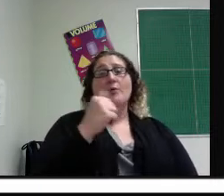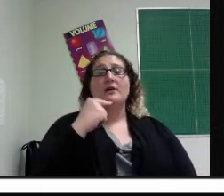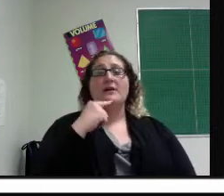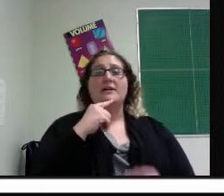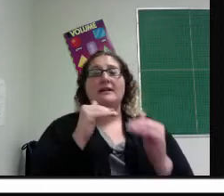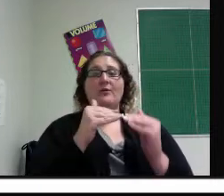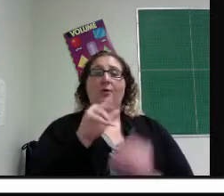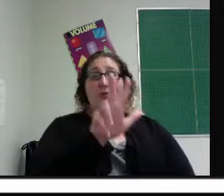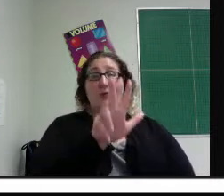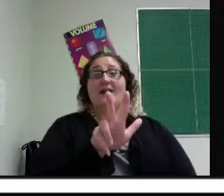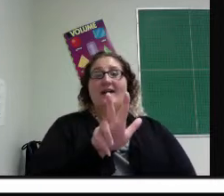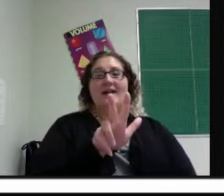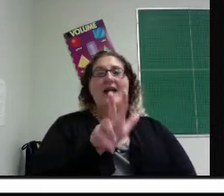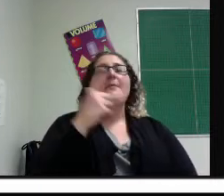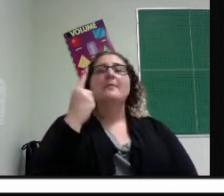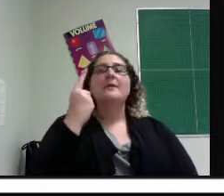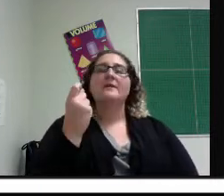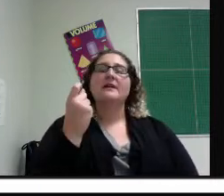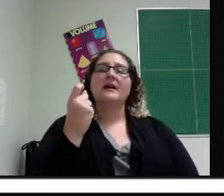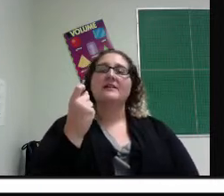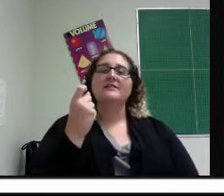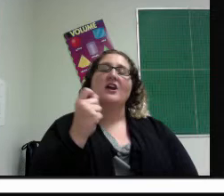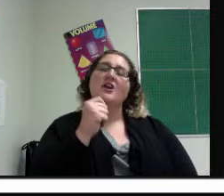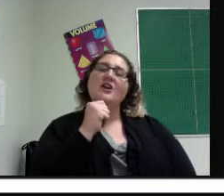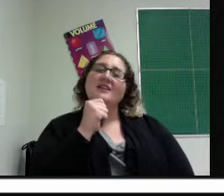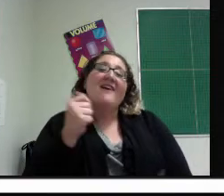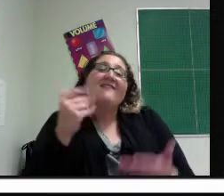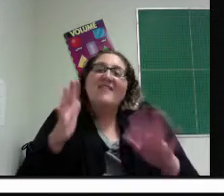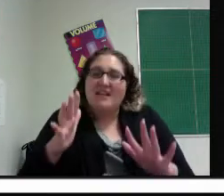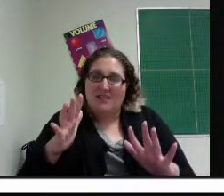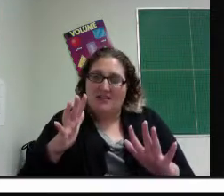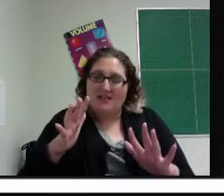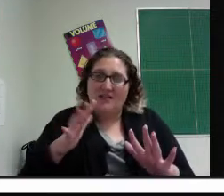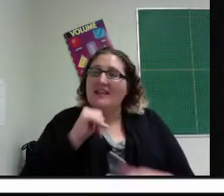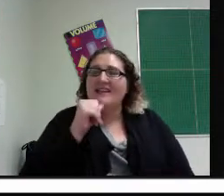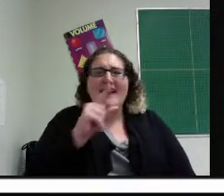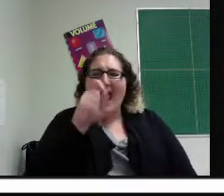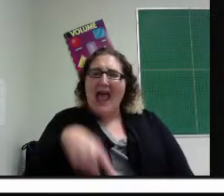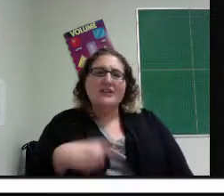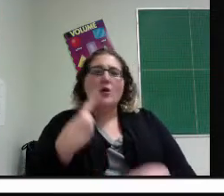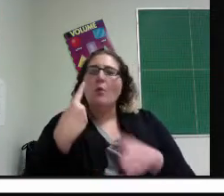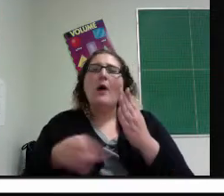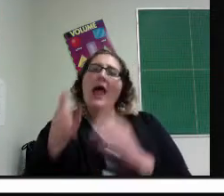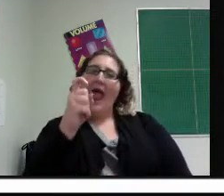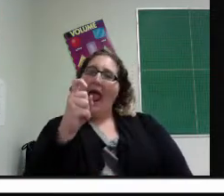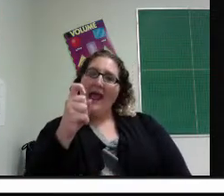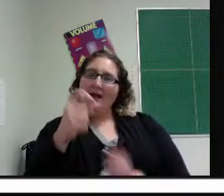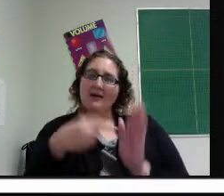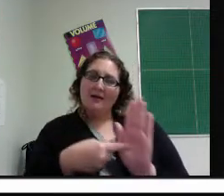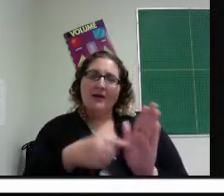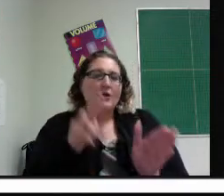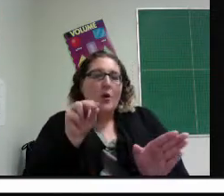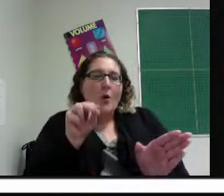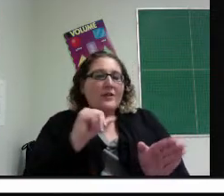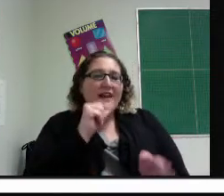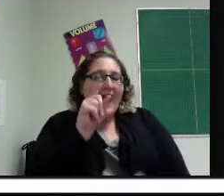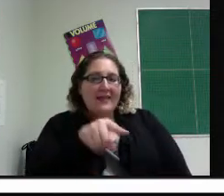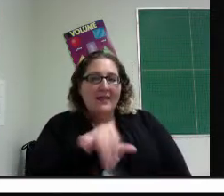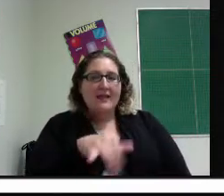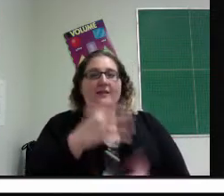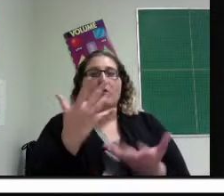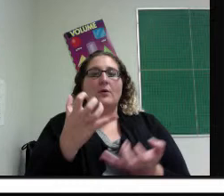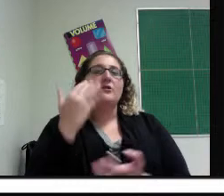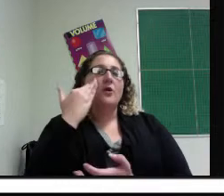is 3. And it's because it's a distracting answer. They didn't ask what x was. They want to know what